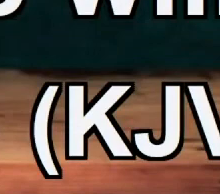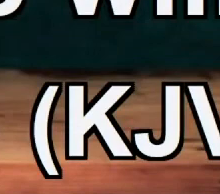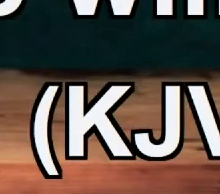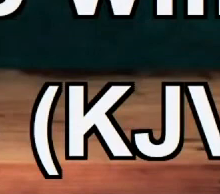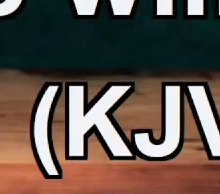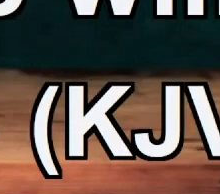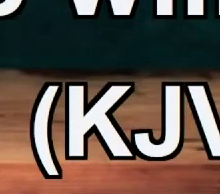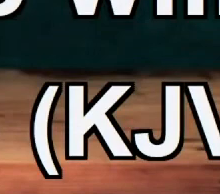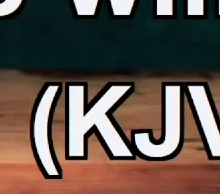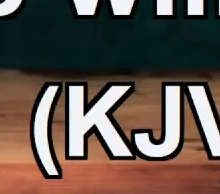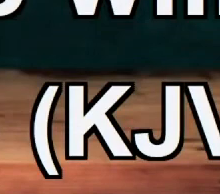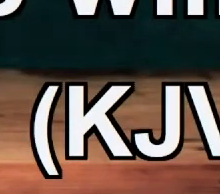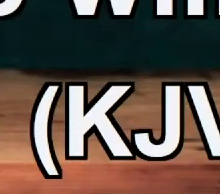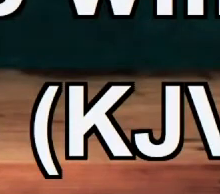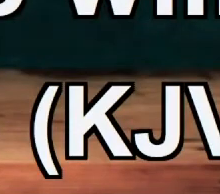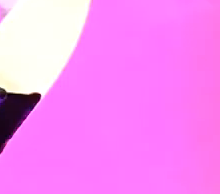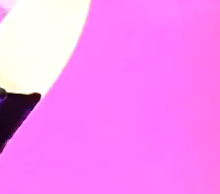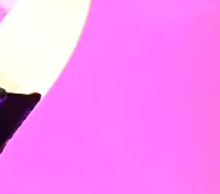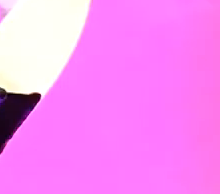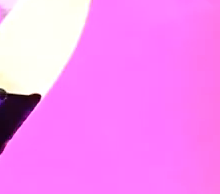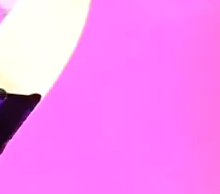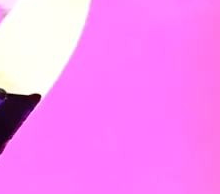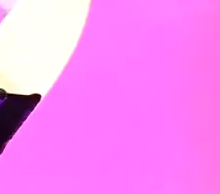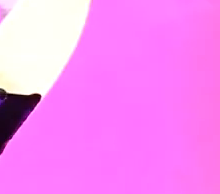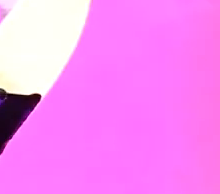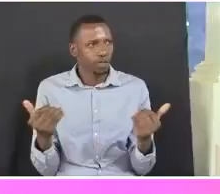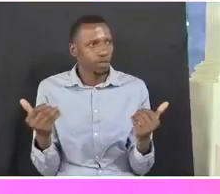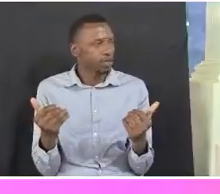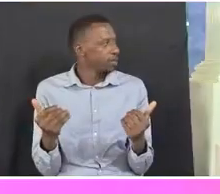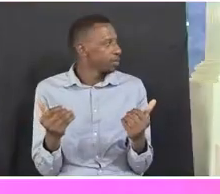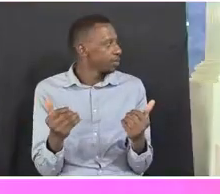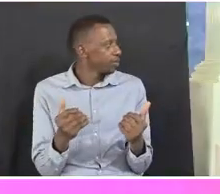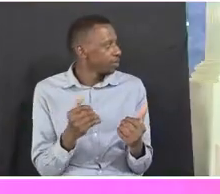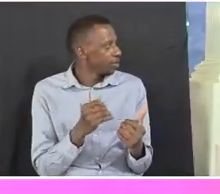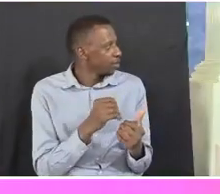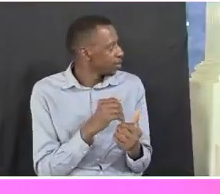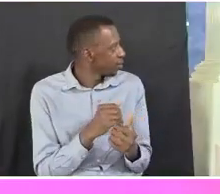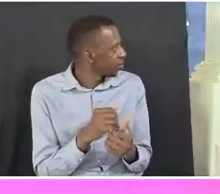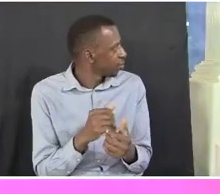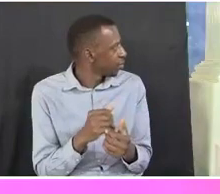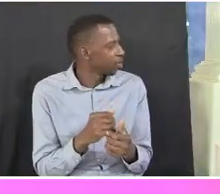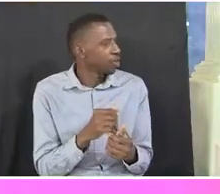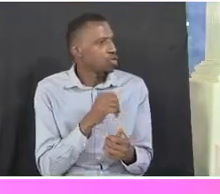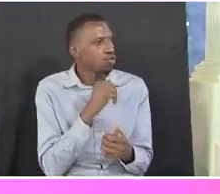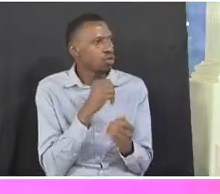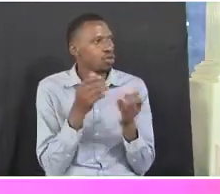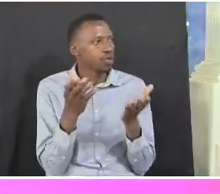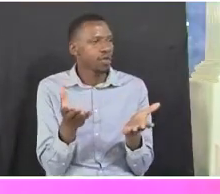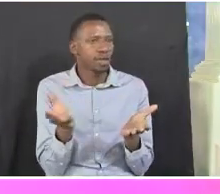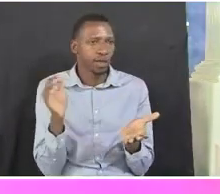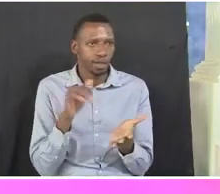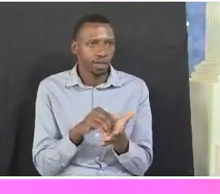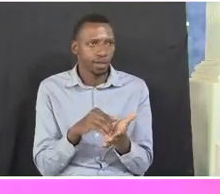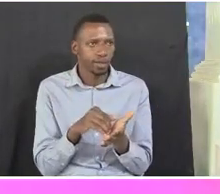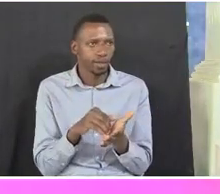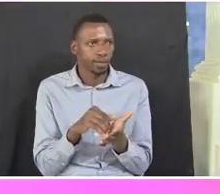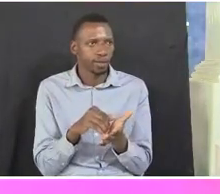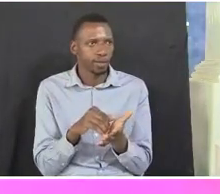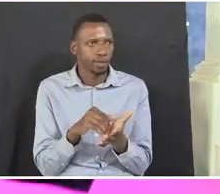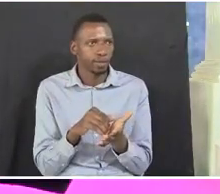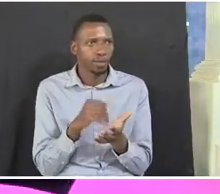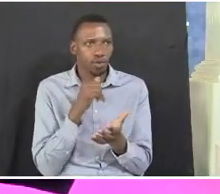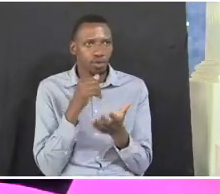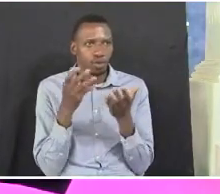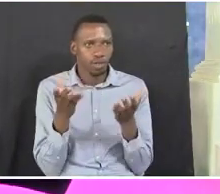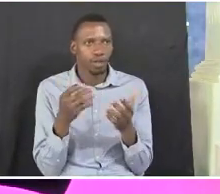from it. This training of children, people of God, is no longer there at all. It's no